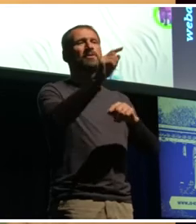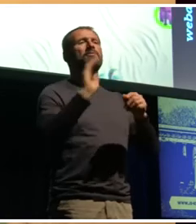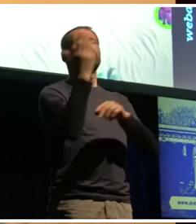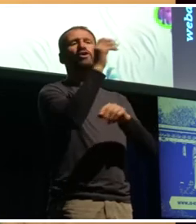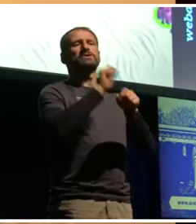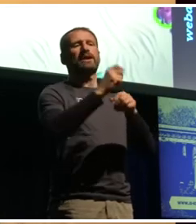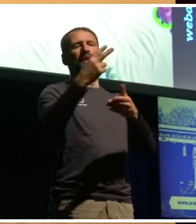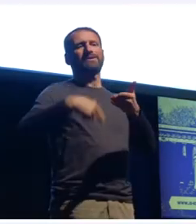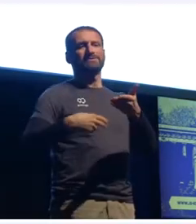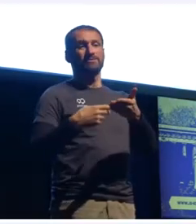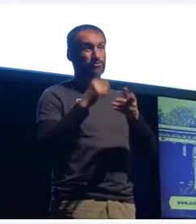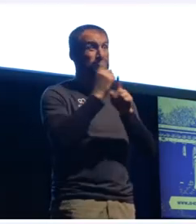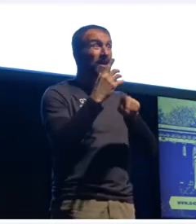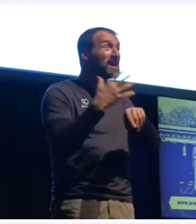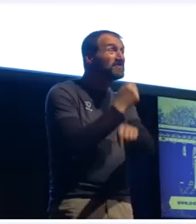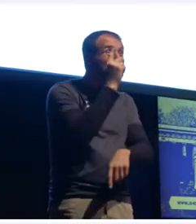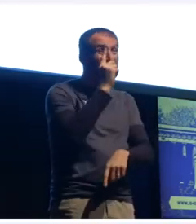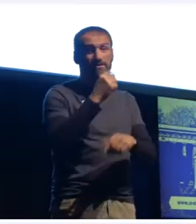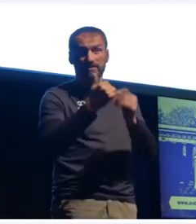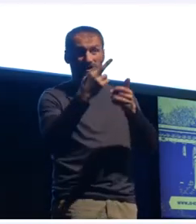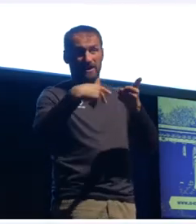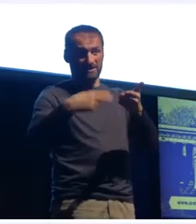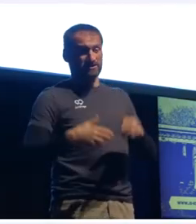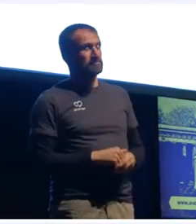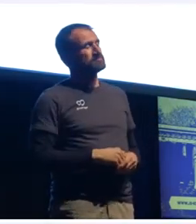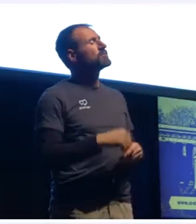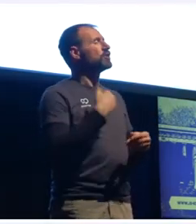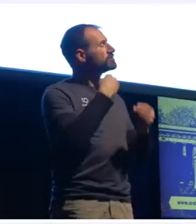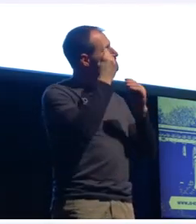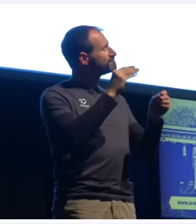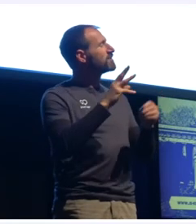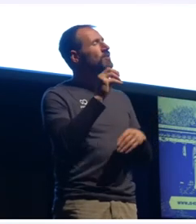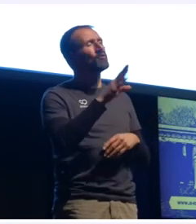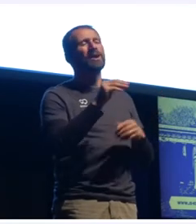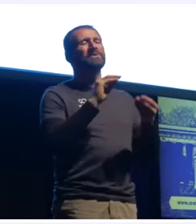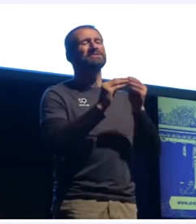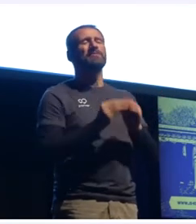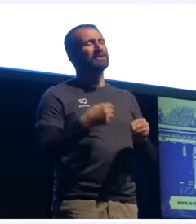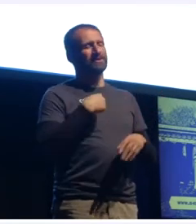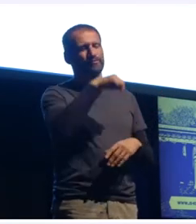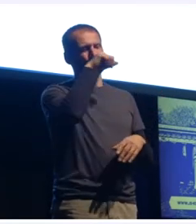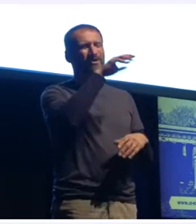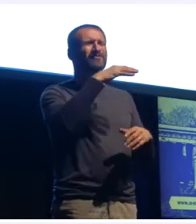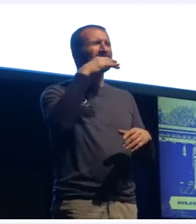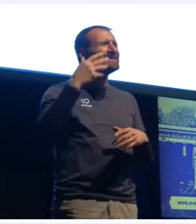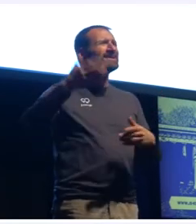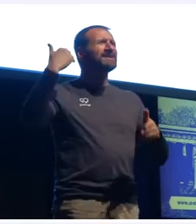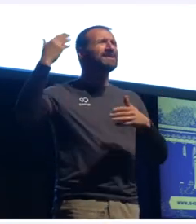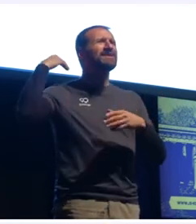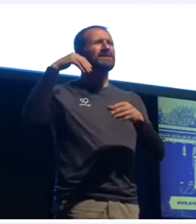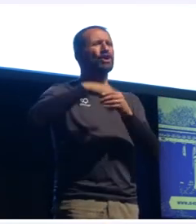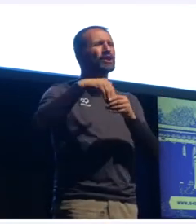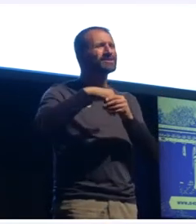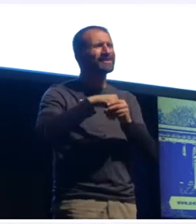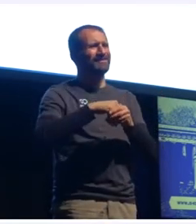reading. What I'm excited about with WebAssembly is there are a lot of things, a lot of content in our past that are specific